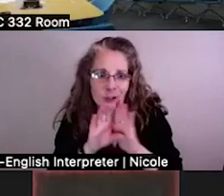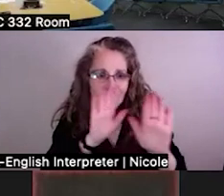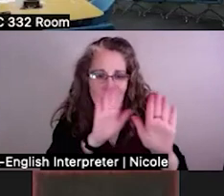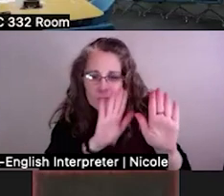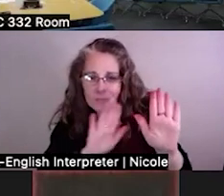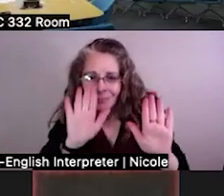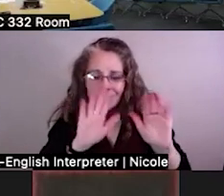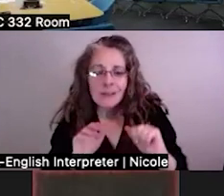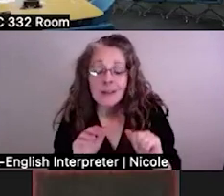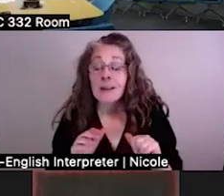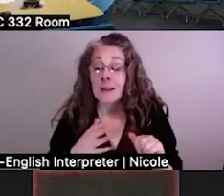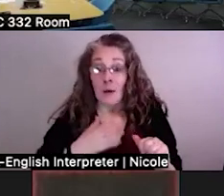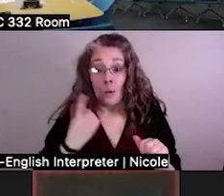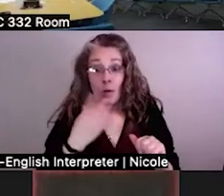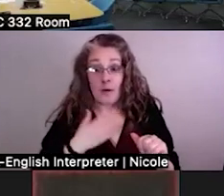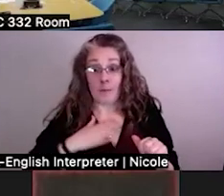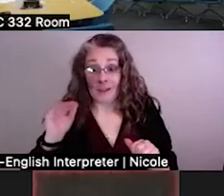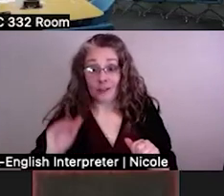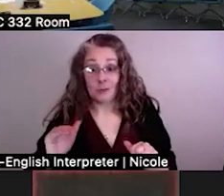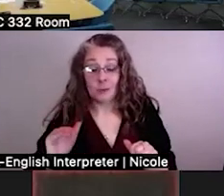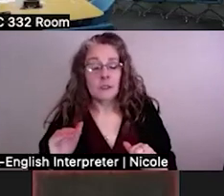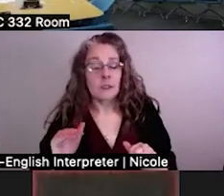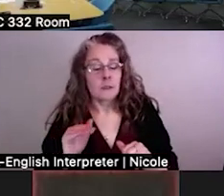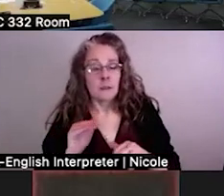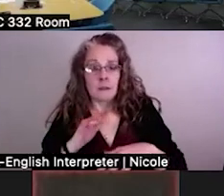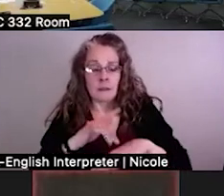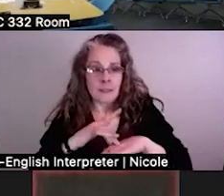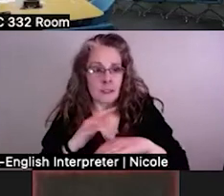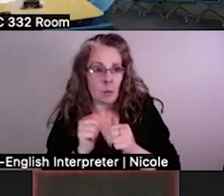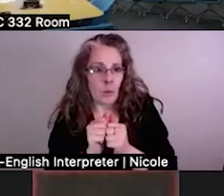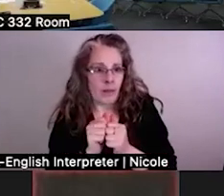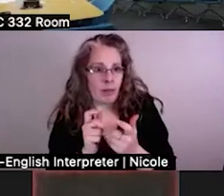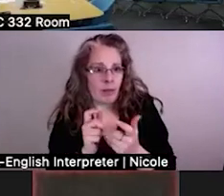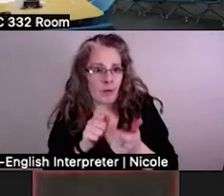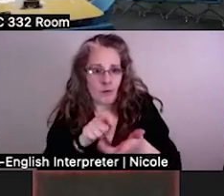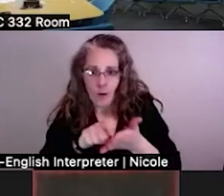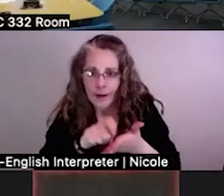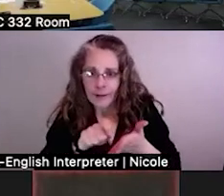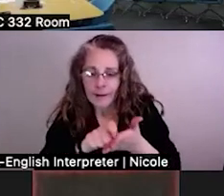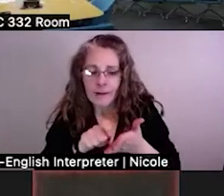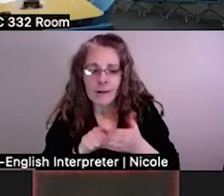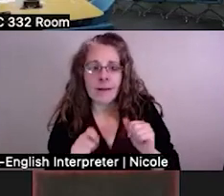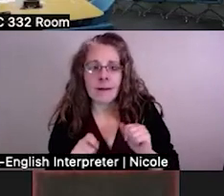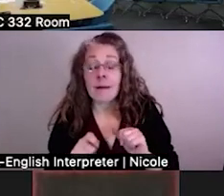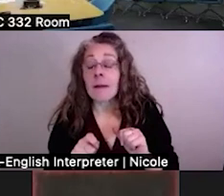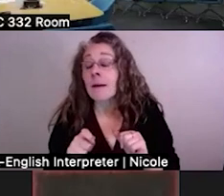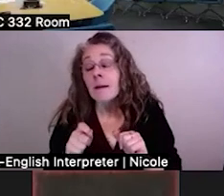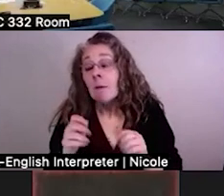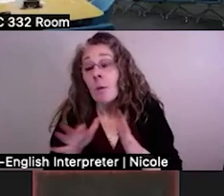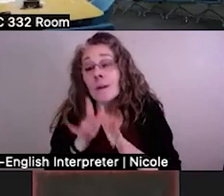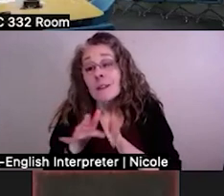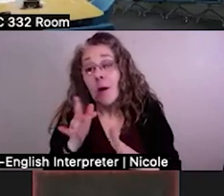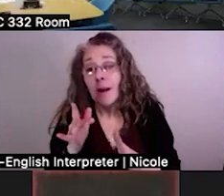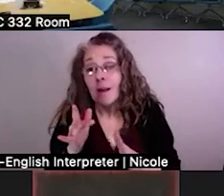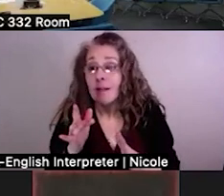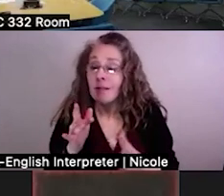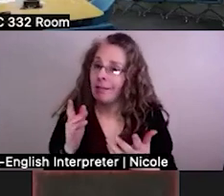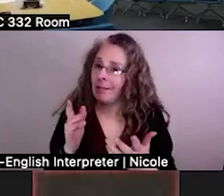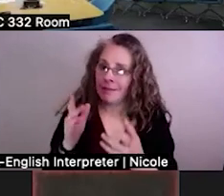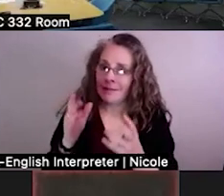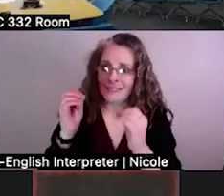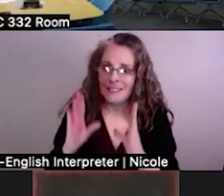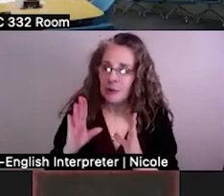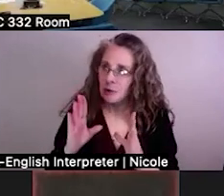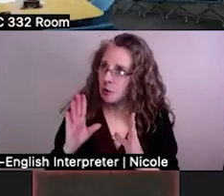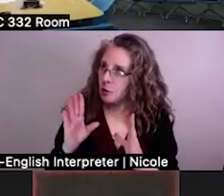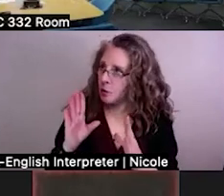the idea of writing, but occasionally they'll have a teacher who'll say, okay, let's just let you scribe, you say it and